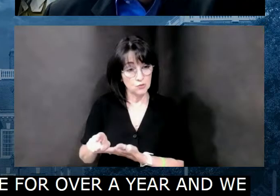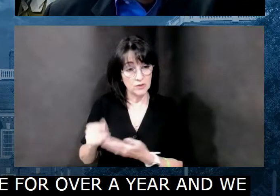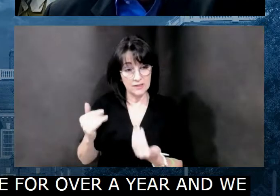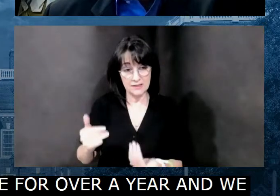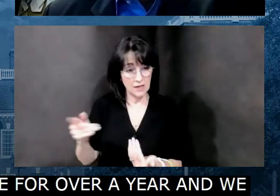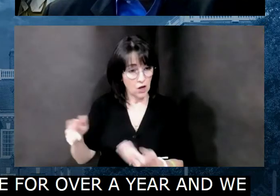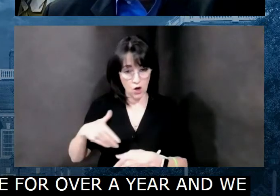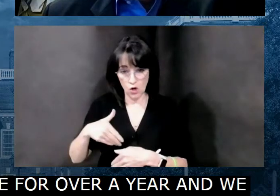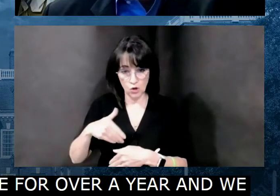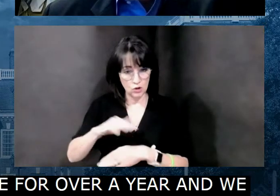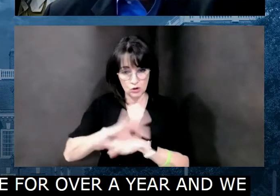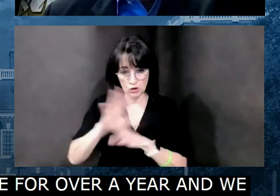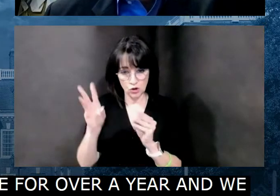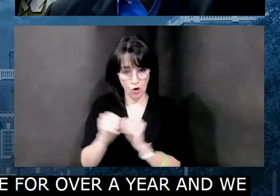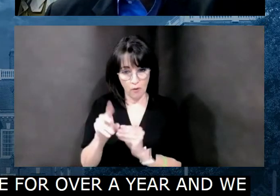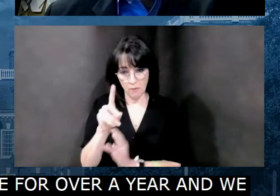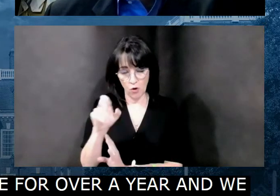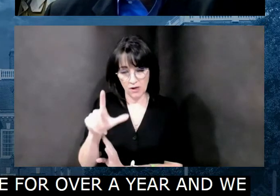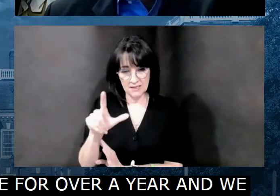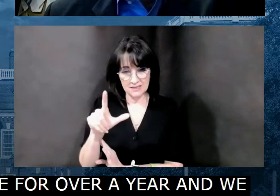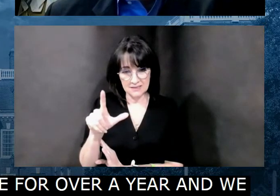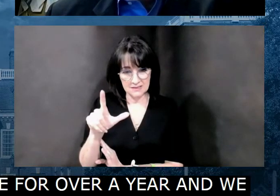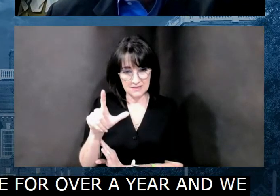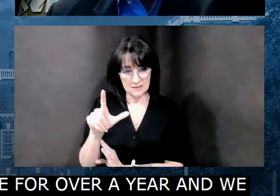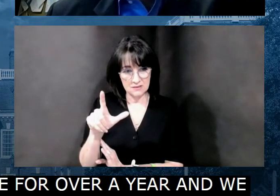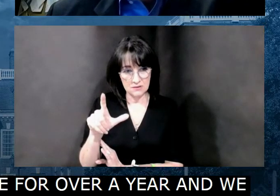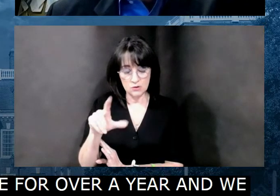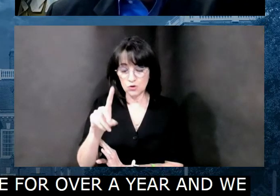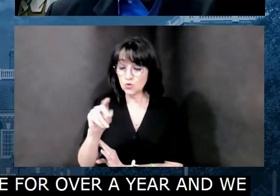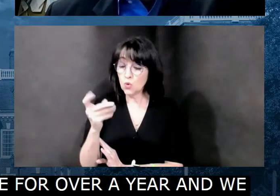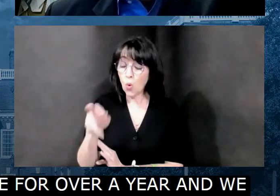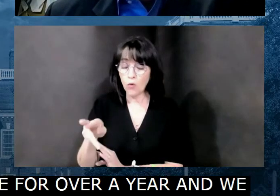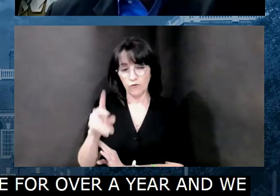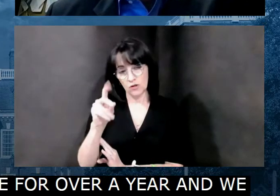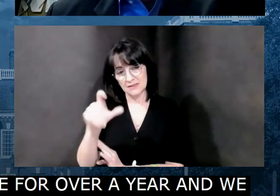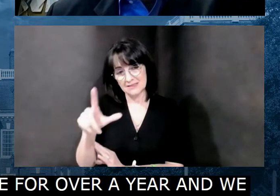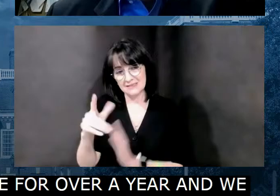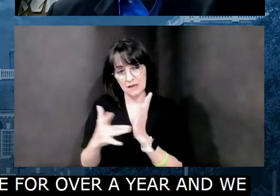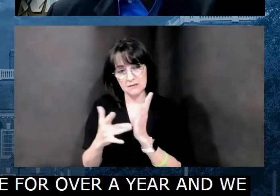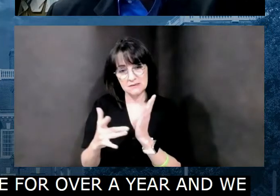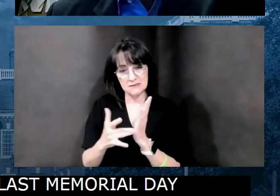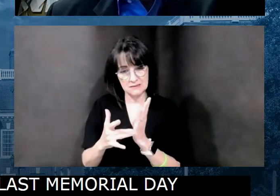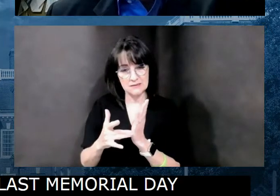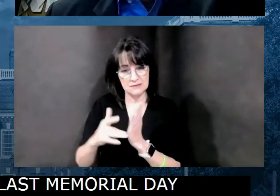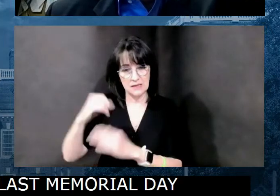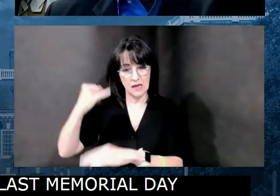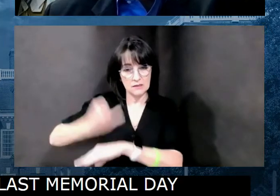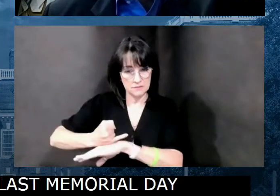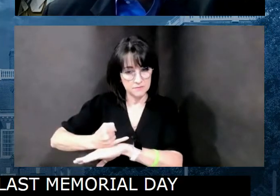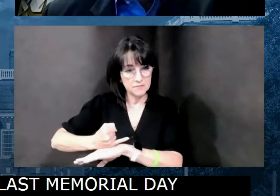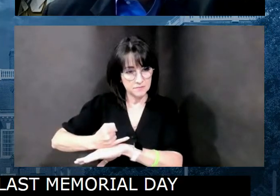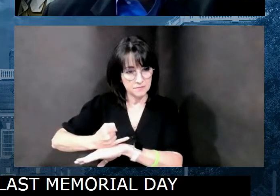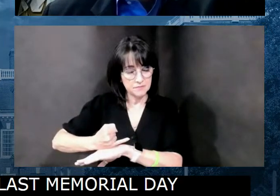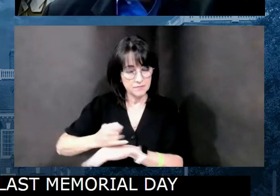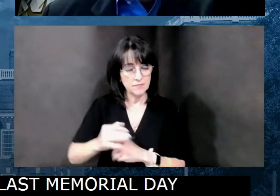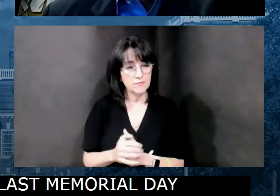Dover Dell Tech site. They will be using that team and personnel and equipment to actually go around